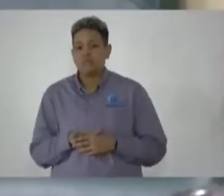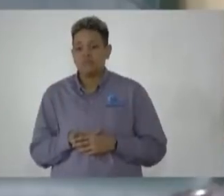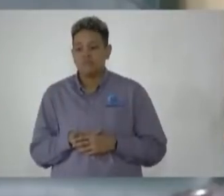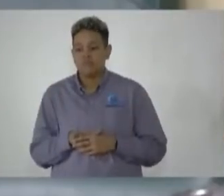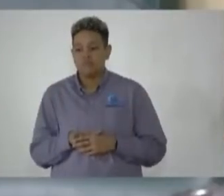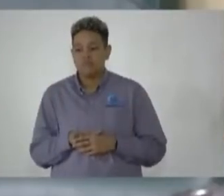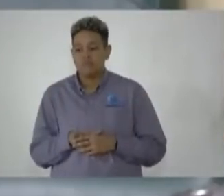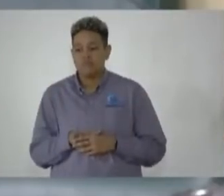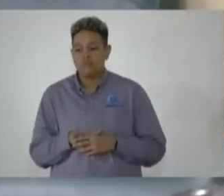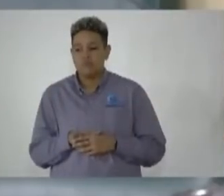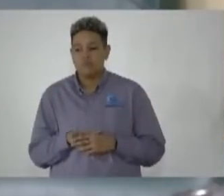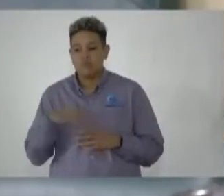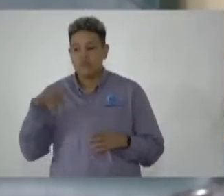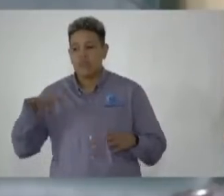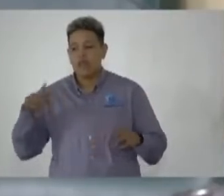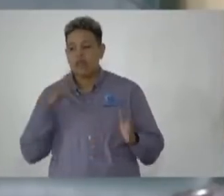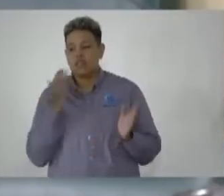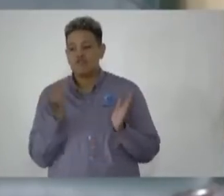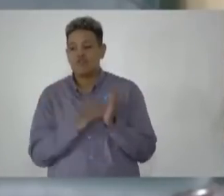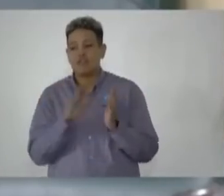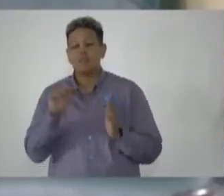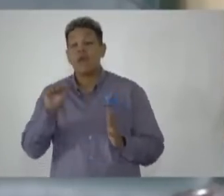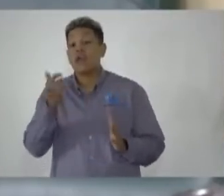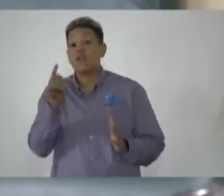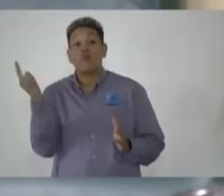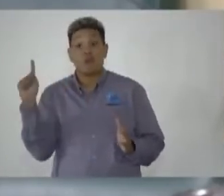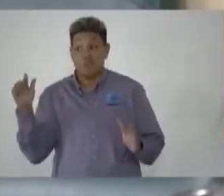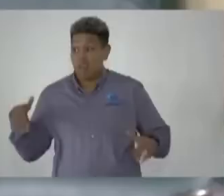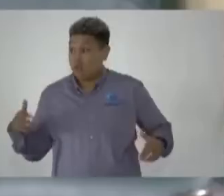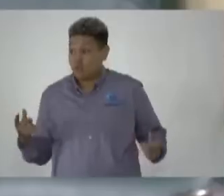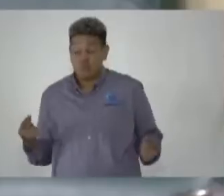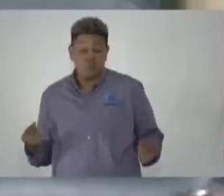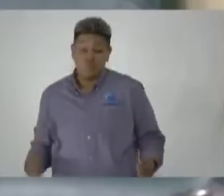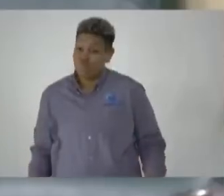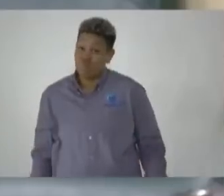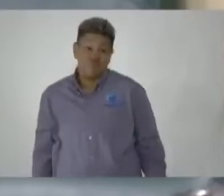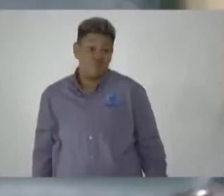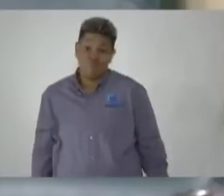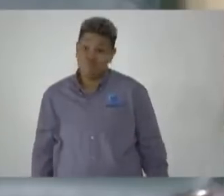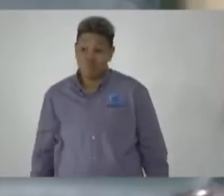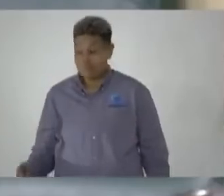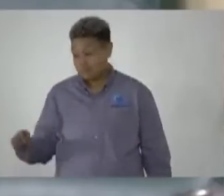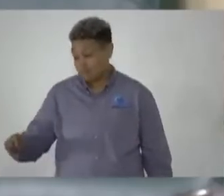And that has not been replicated by anyone else so far.